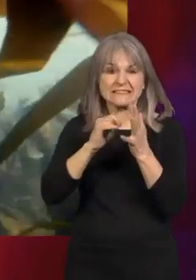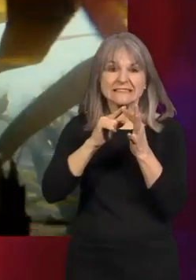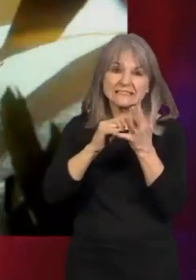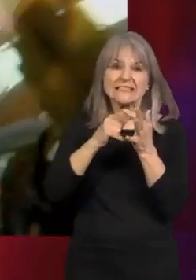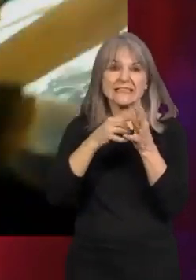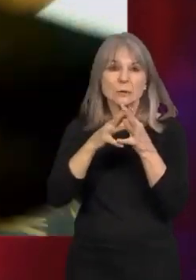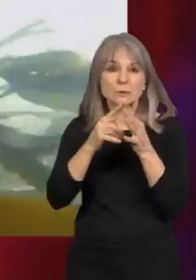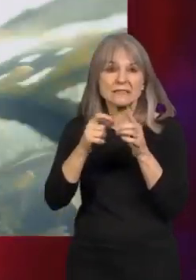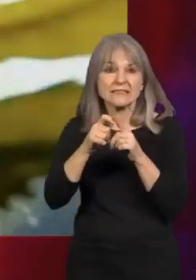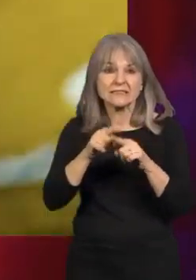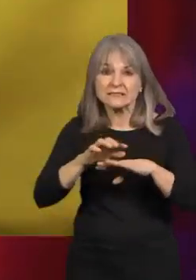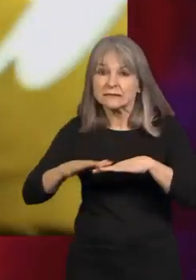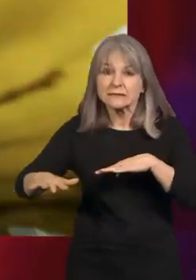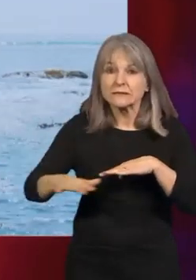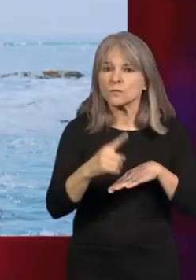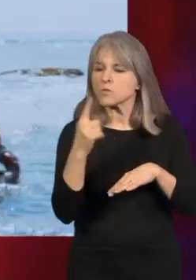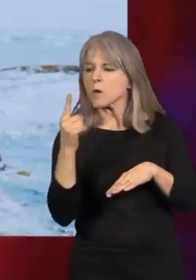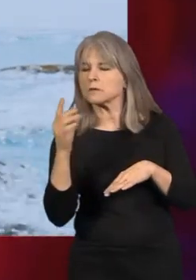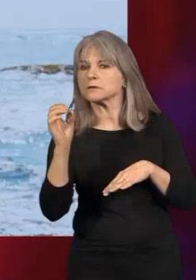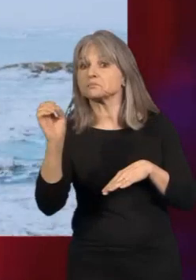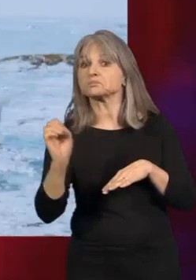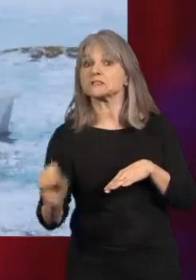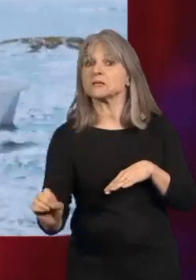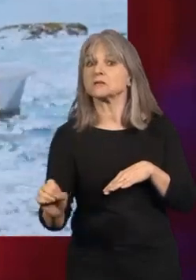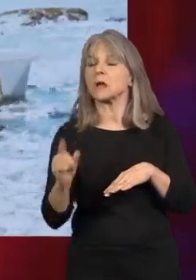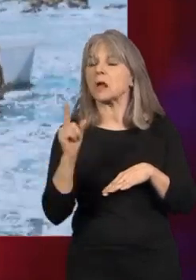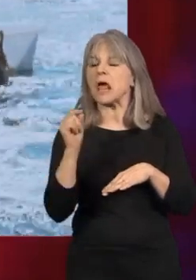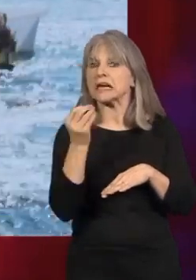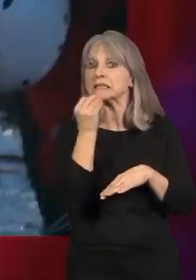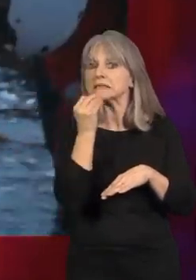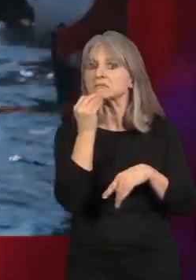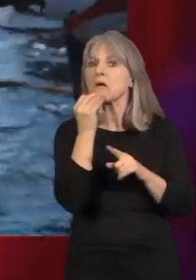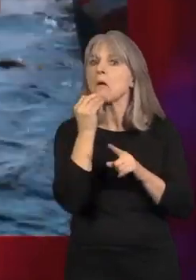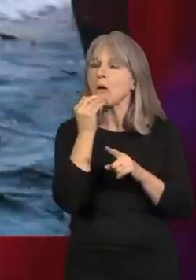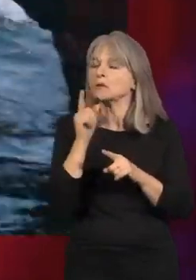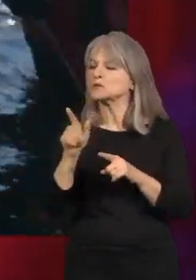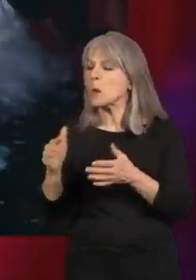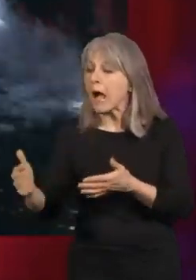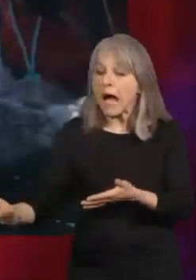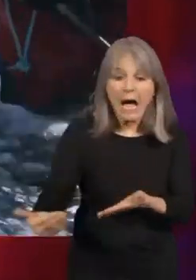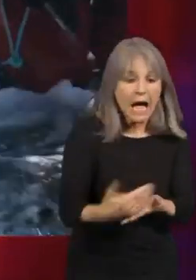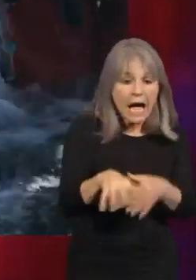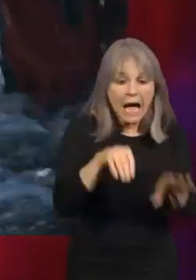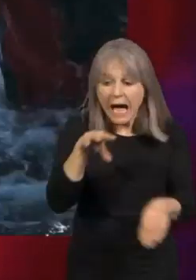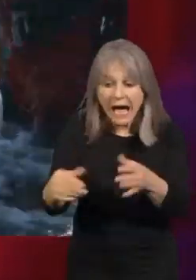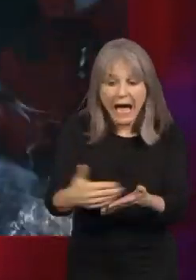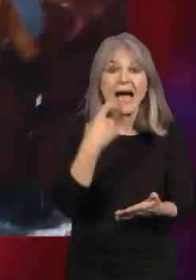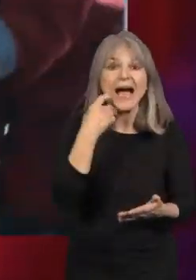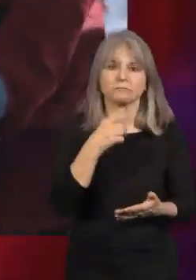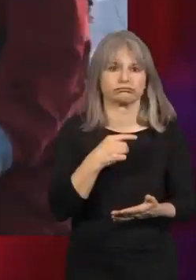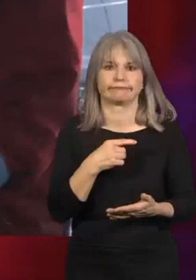them is no easy task. Knife. Be careful. They're knee-deep in